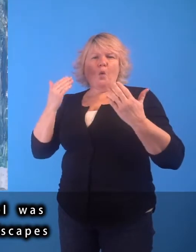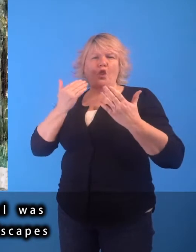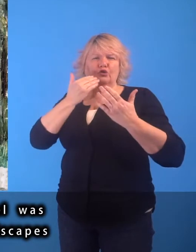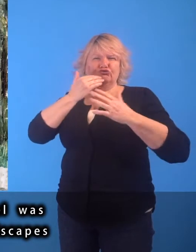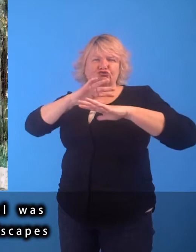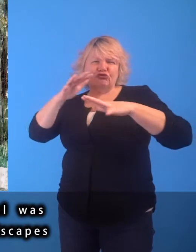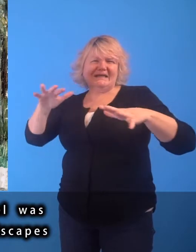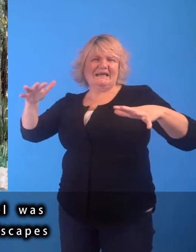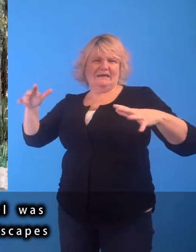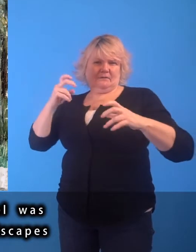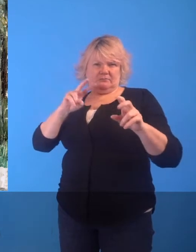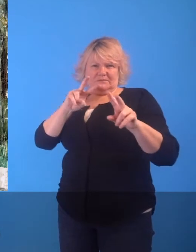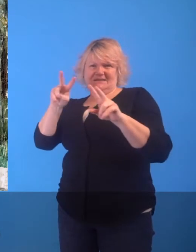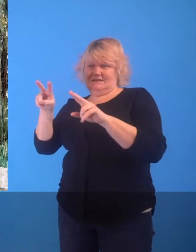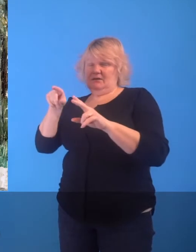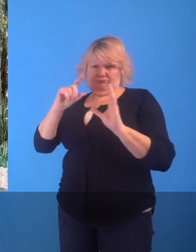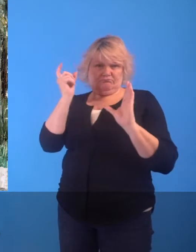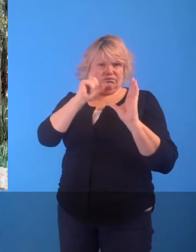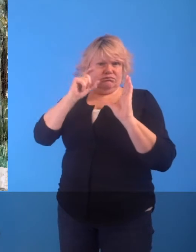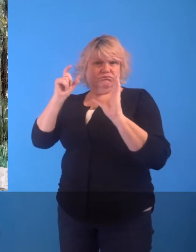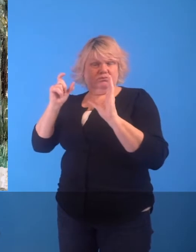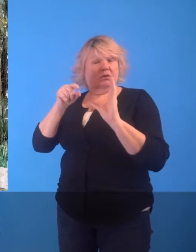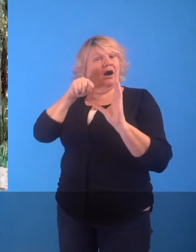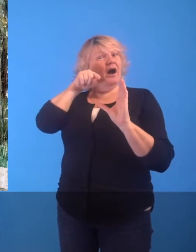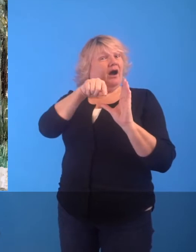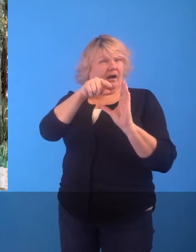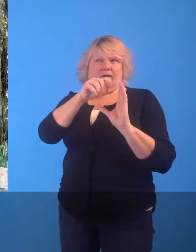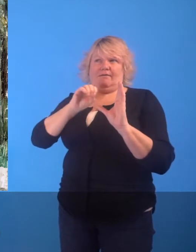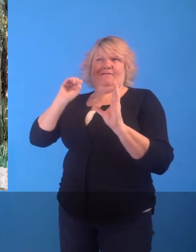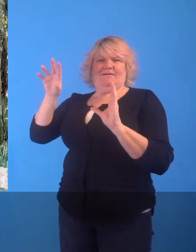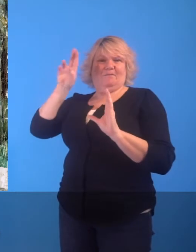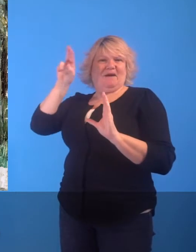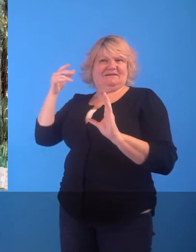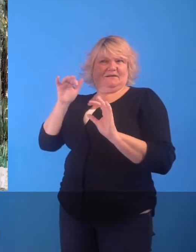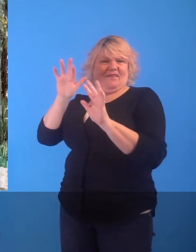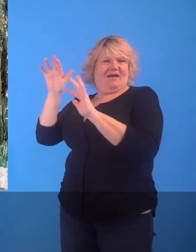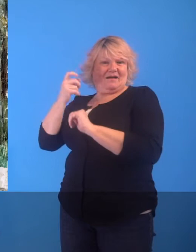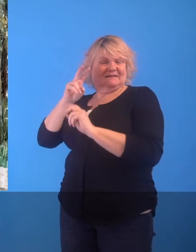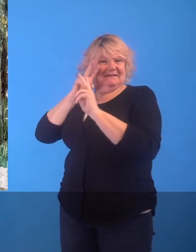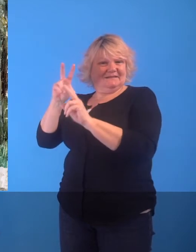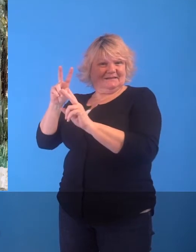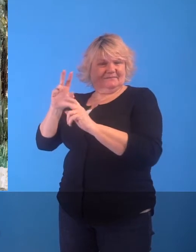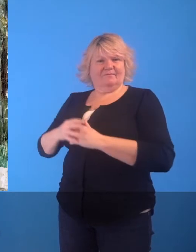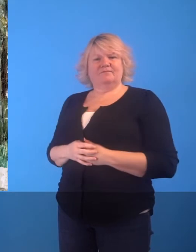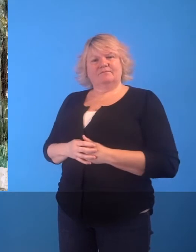landscapes, which he photographed and recreated in his paintings.